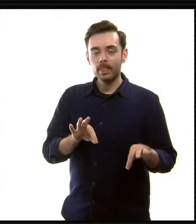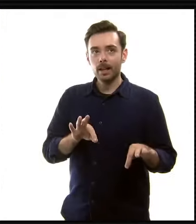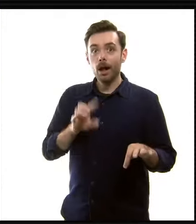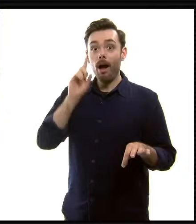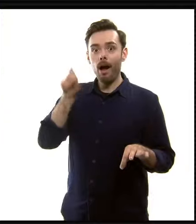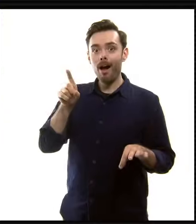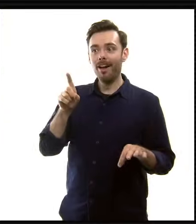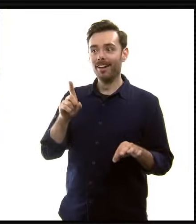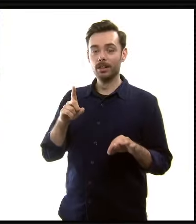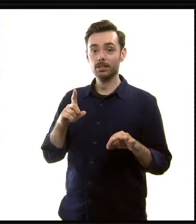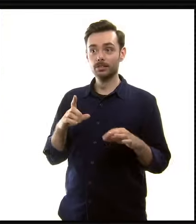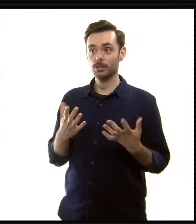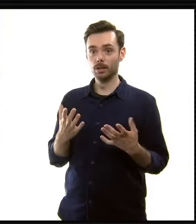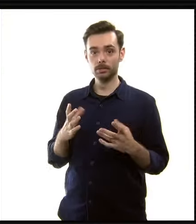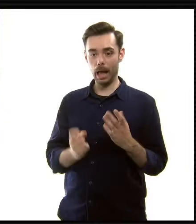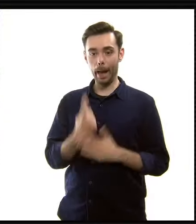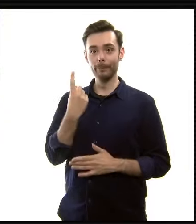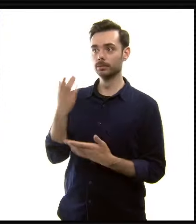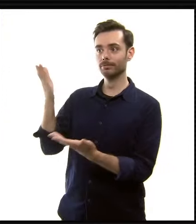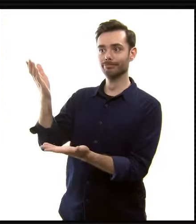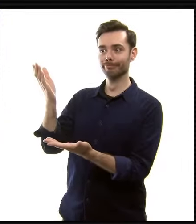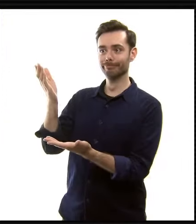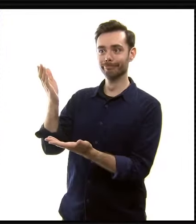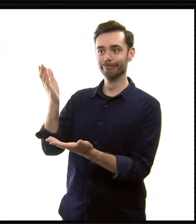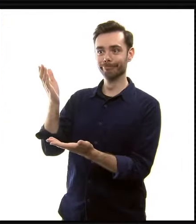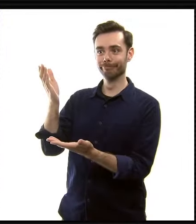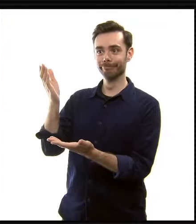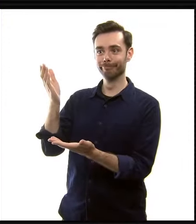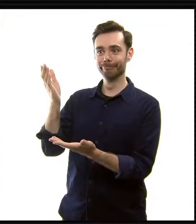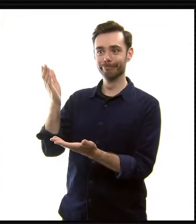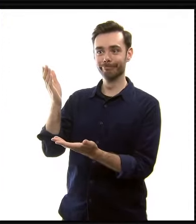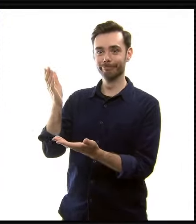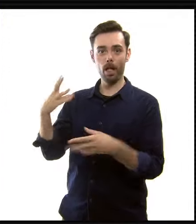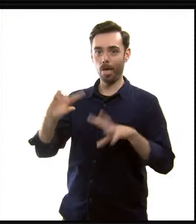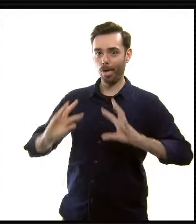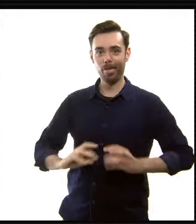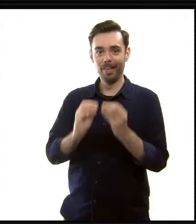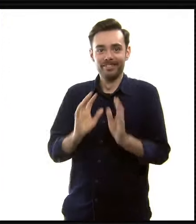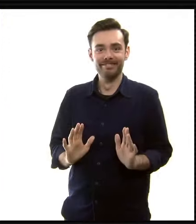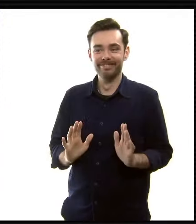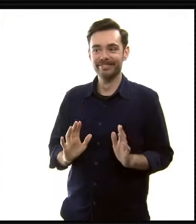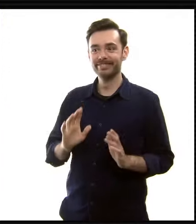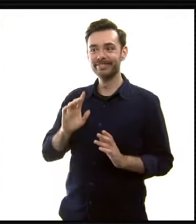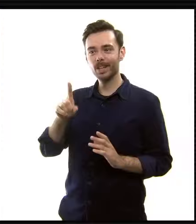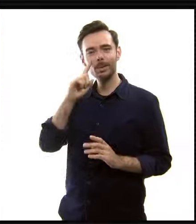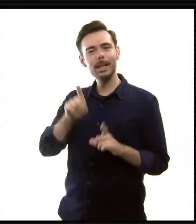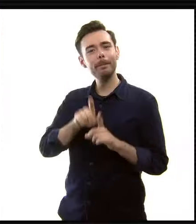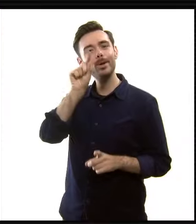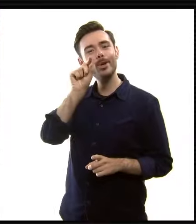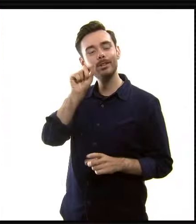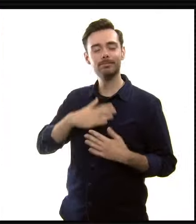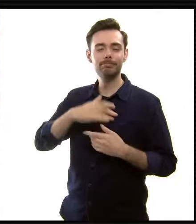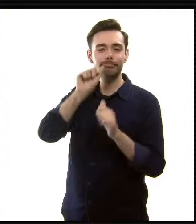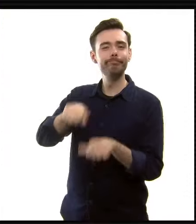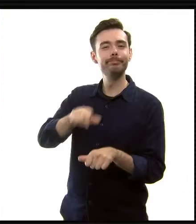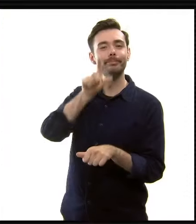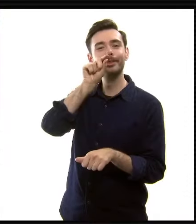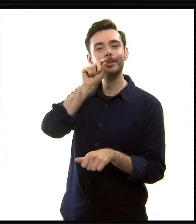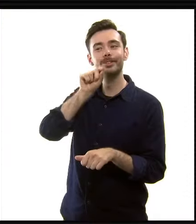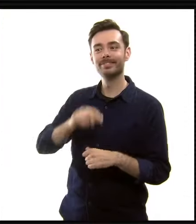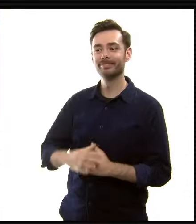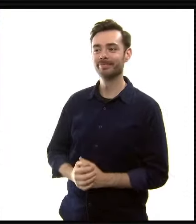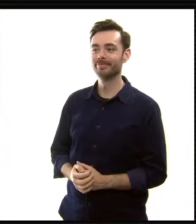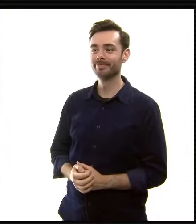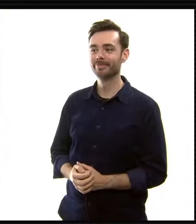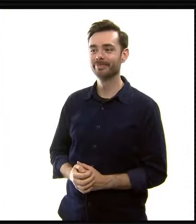magical fingers that produced this That is out amazing. of nowhere. And it's got these bird-like features. I love birds, and I wanted to pay homage to LegoCon here